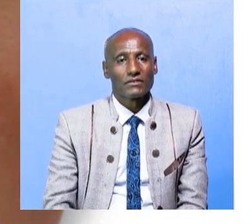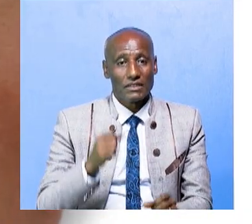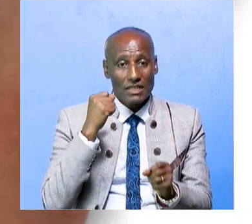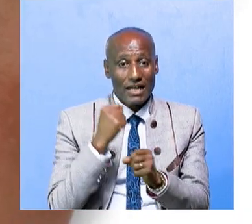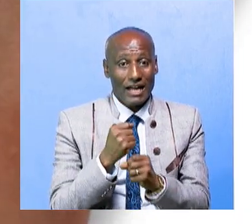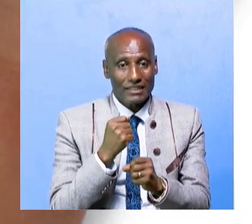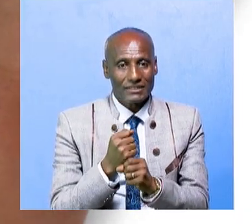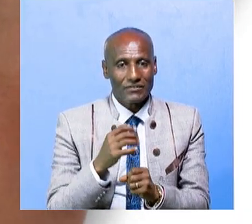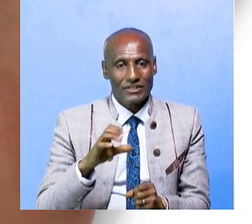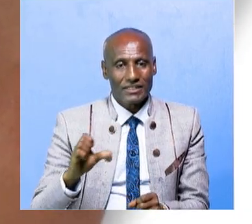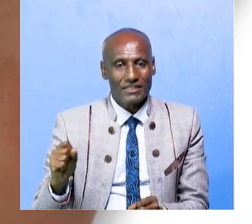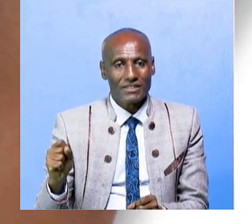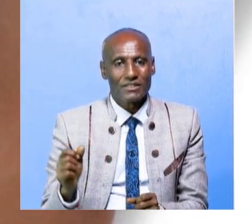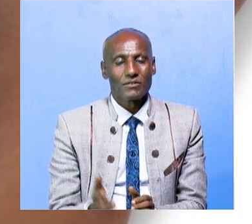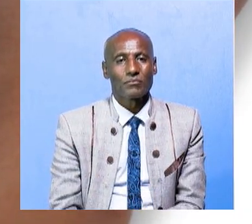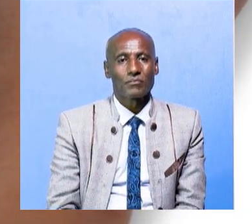activities.